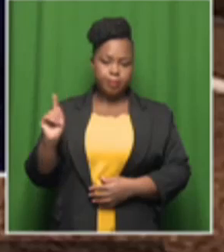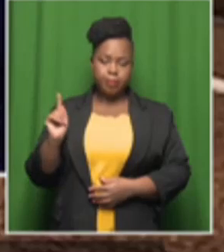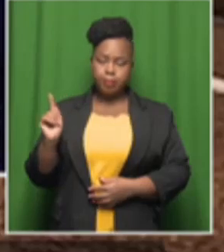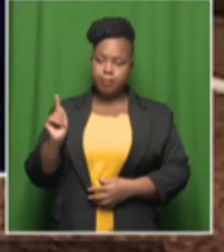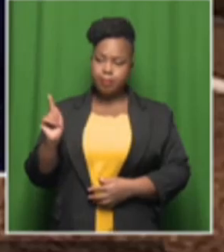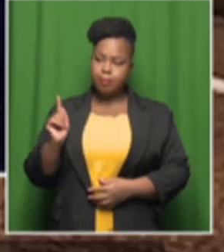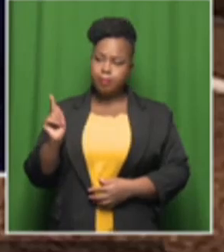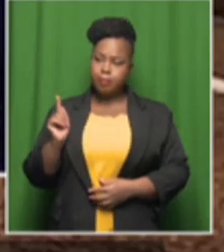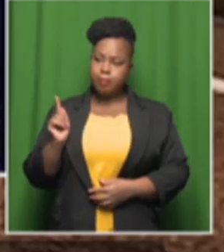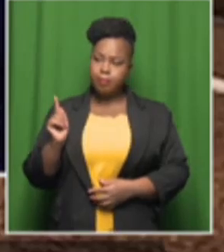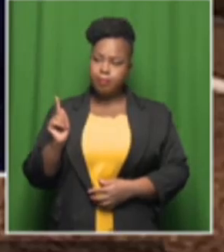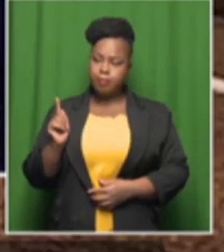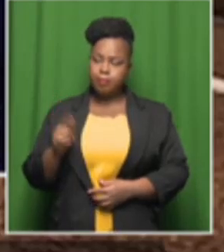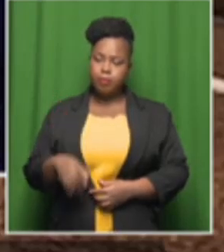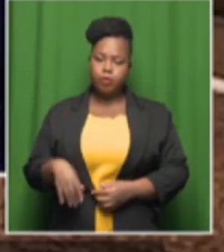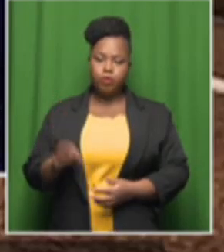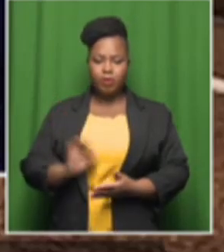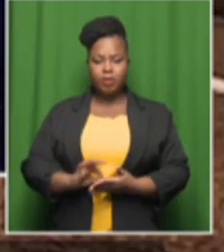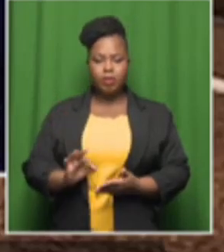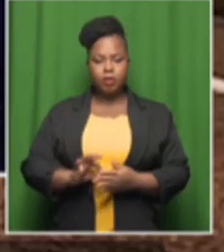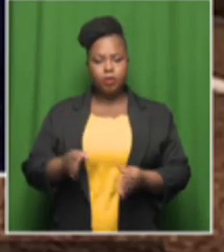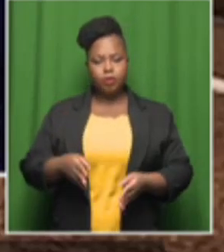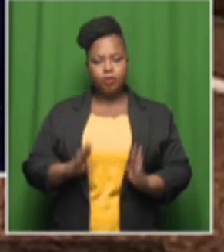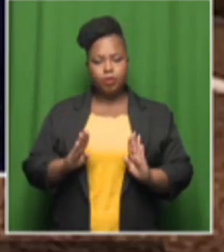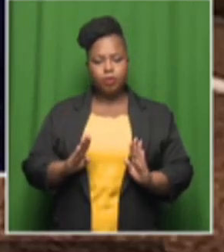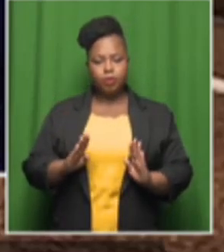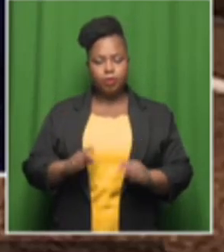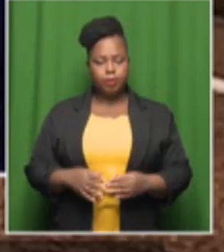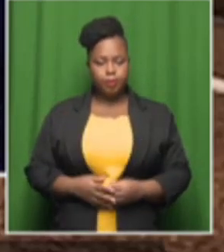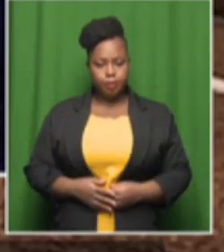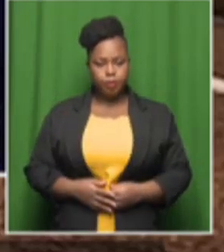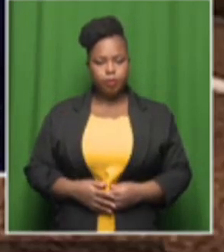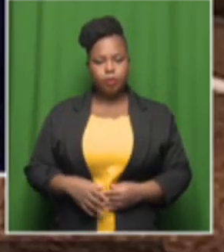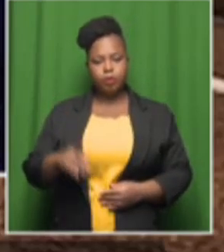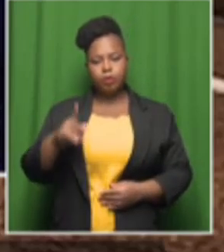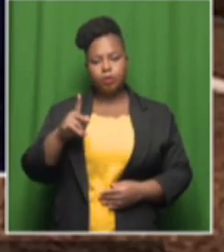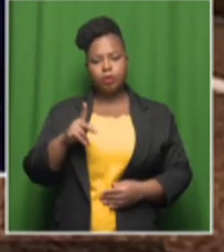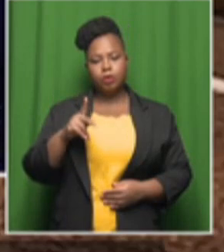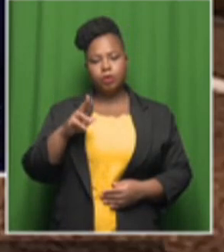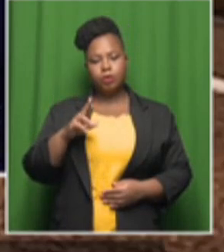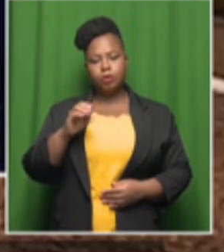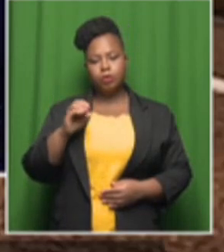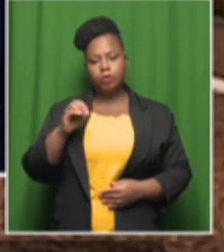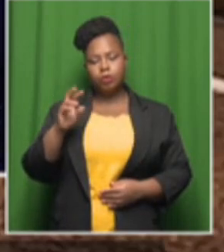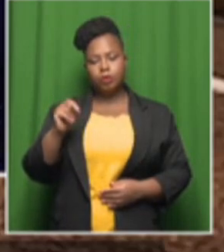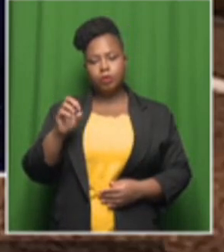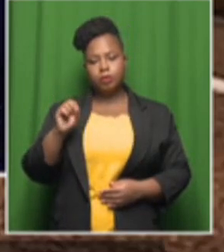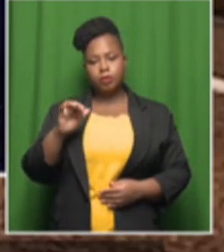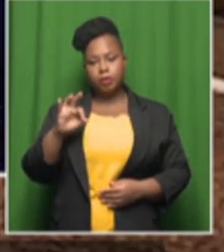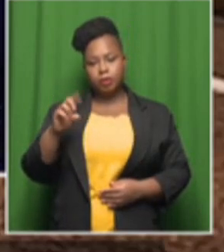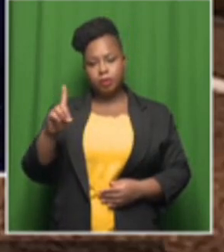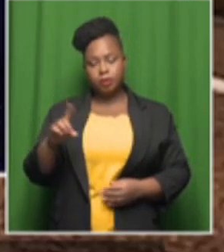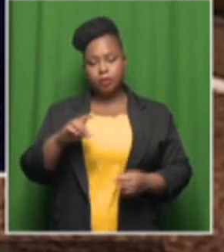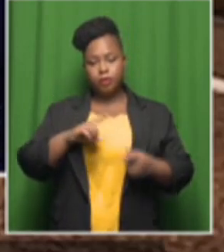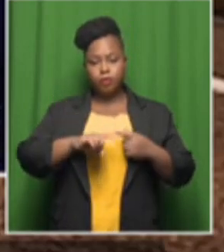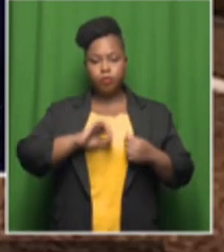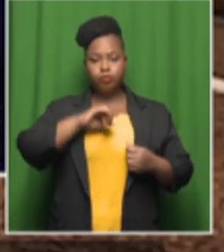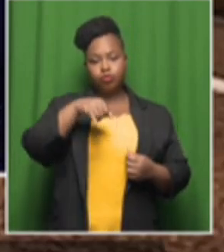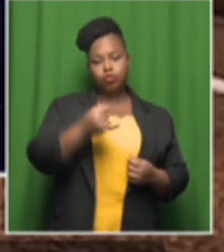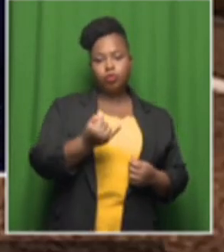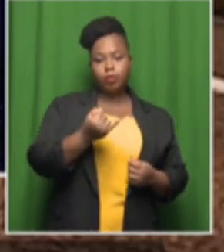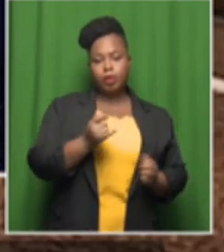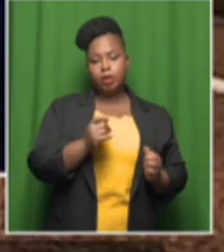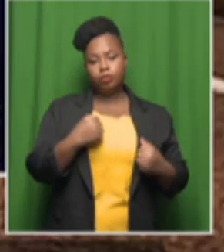up and washed off the roadway and safely disposed of. So Kroonstad Koppies closed. If you're going Joburg Bloem this morning, you'll be taking a slightly